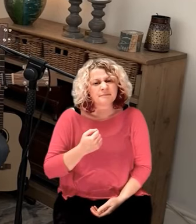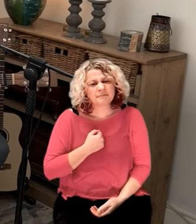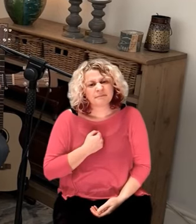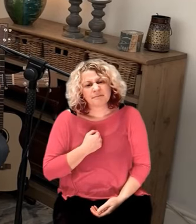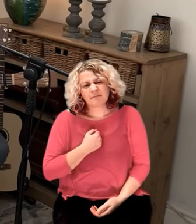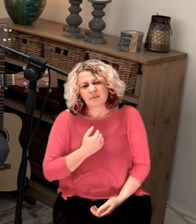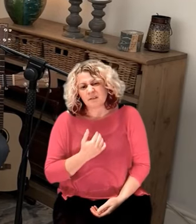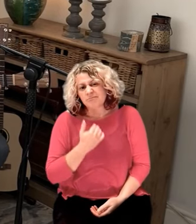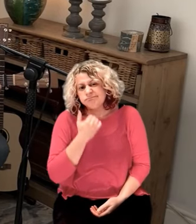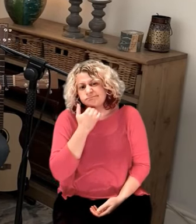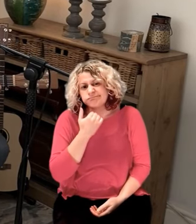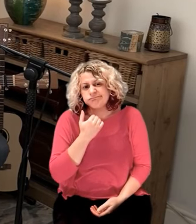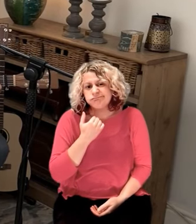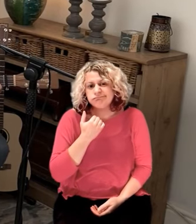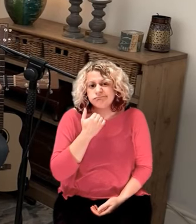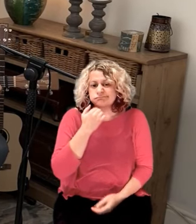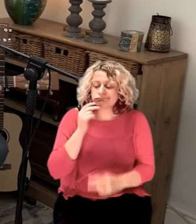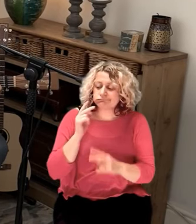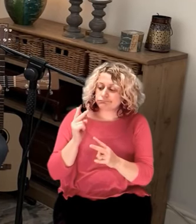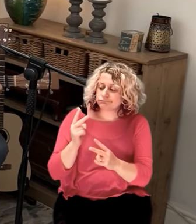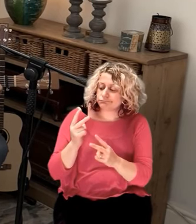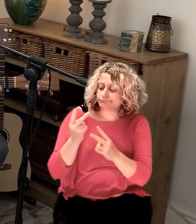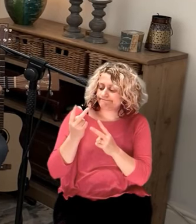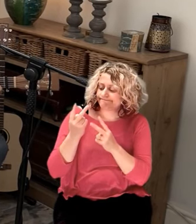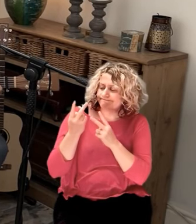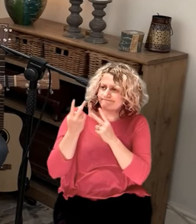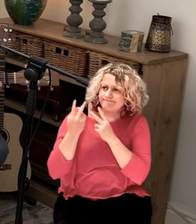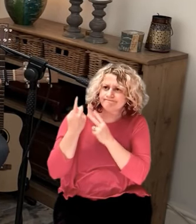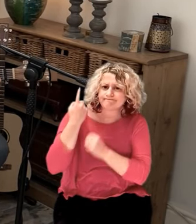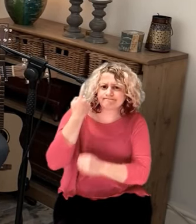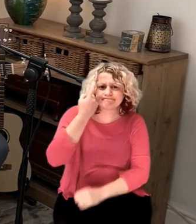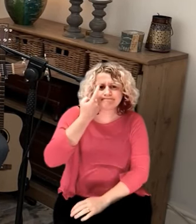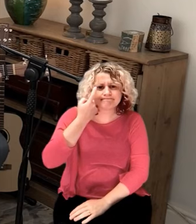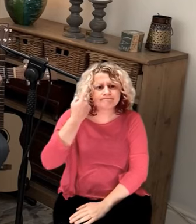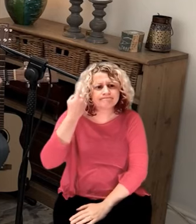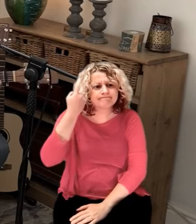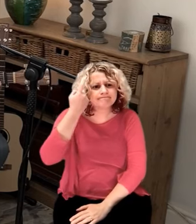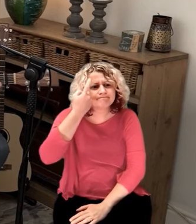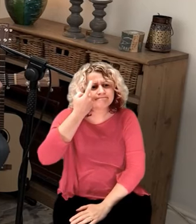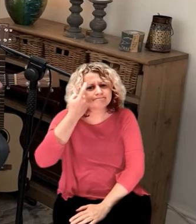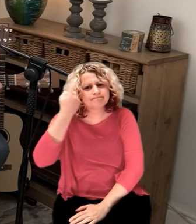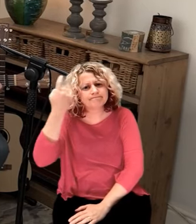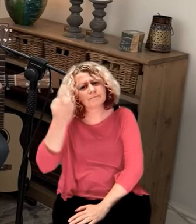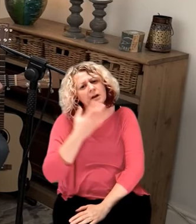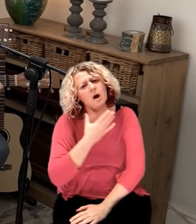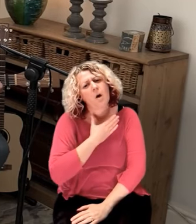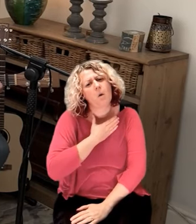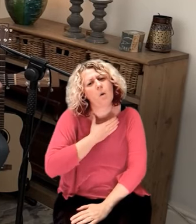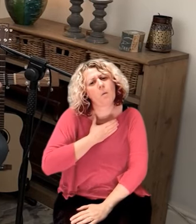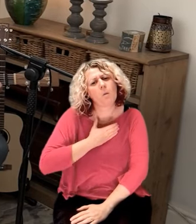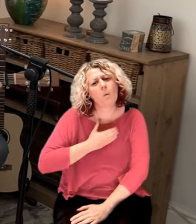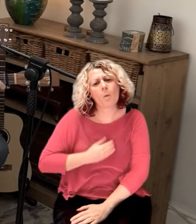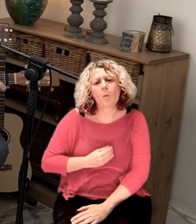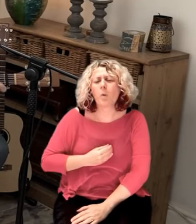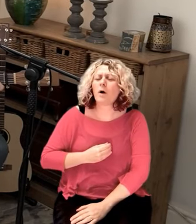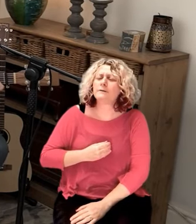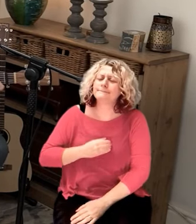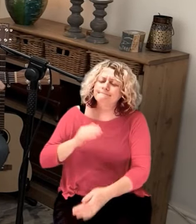Well, I'm done with reflections, and now I long